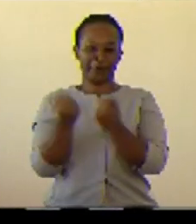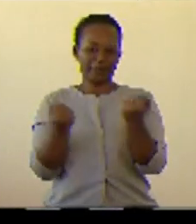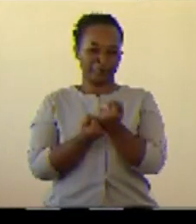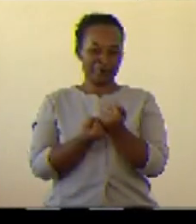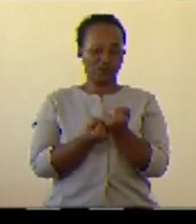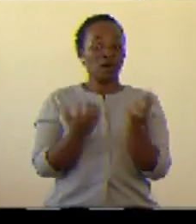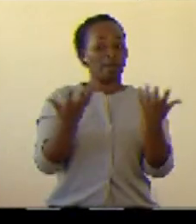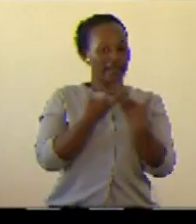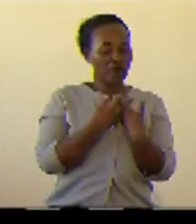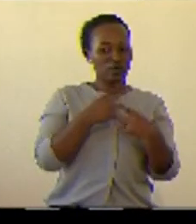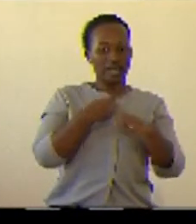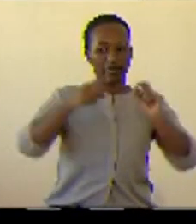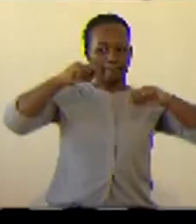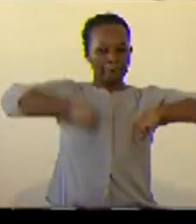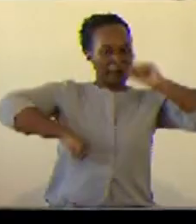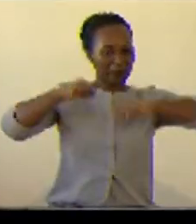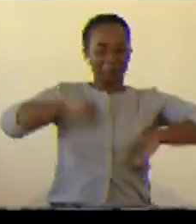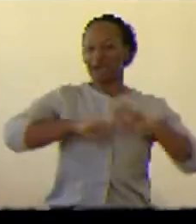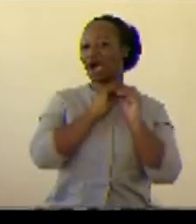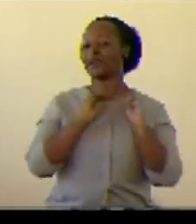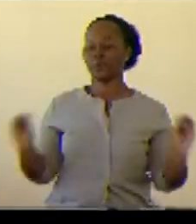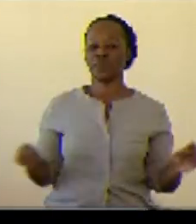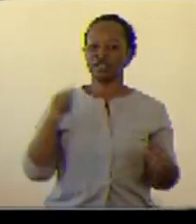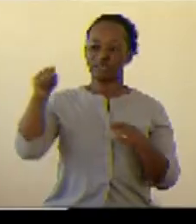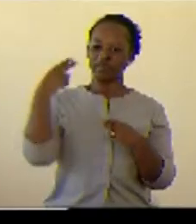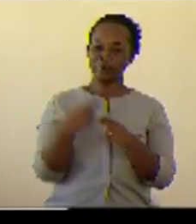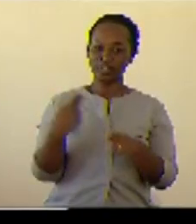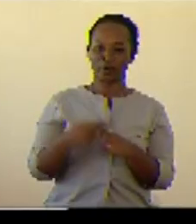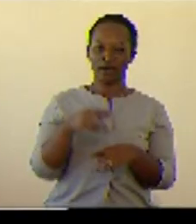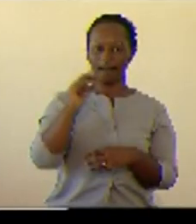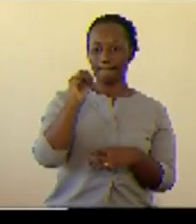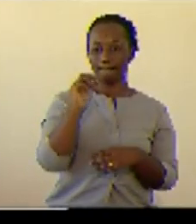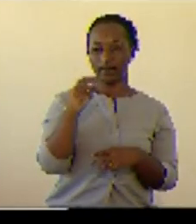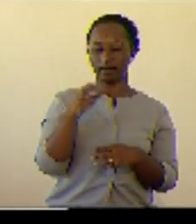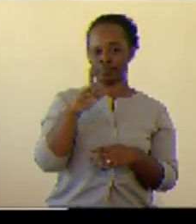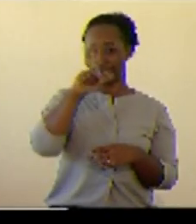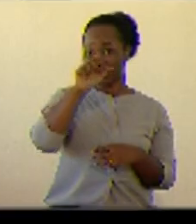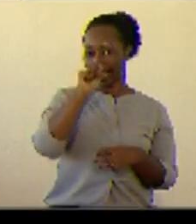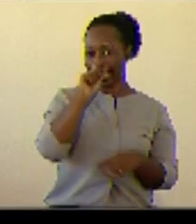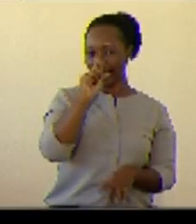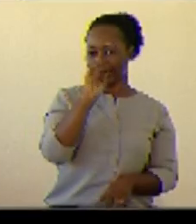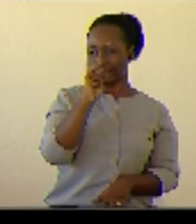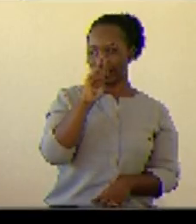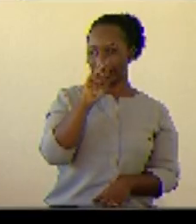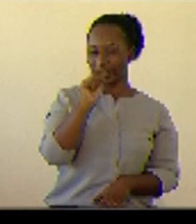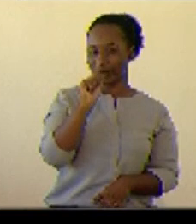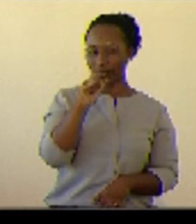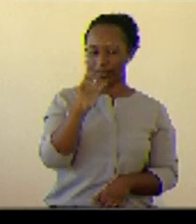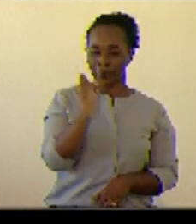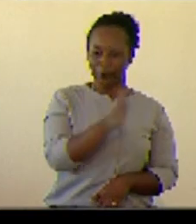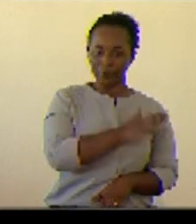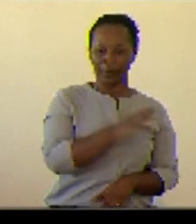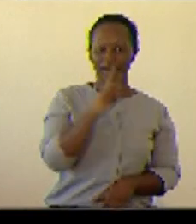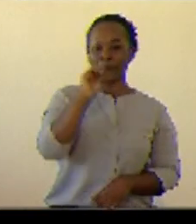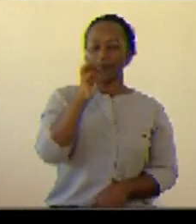related, but they don't compete. That is lateral merging. A car producing farm joins